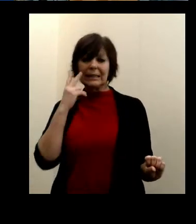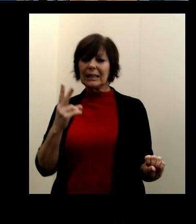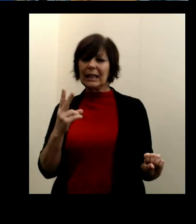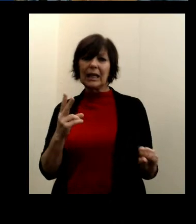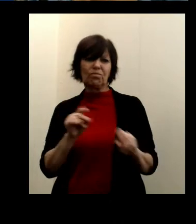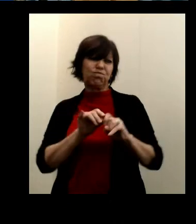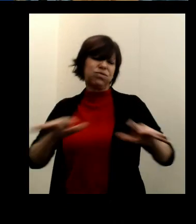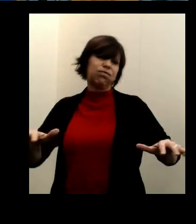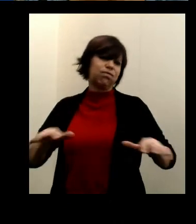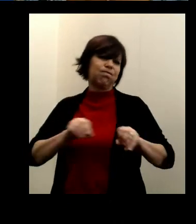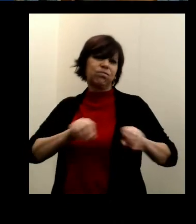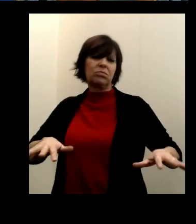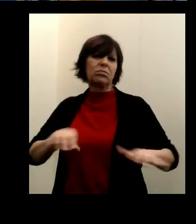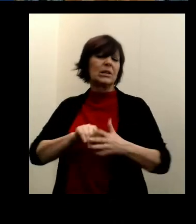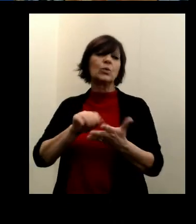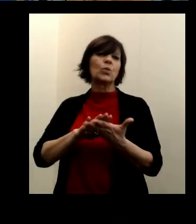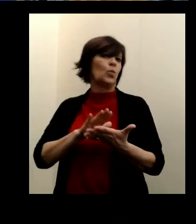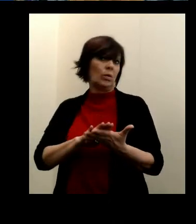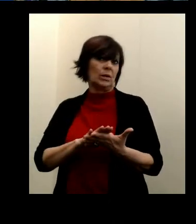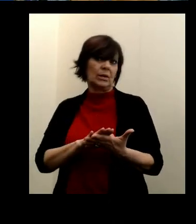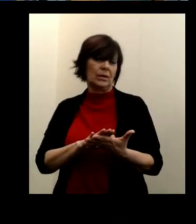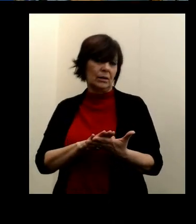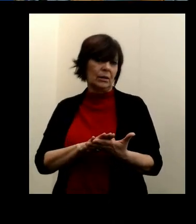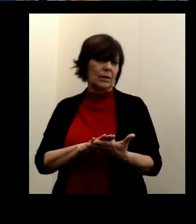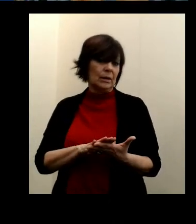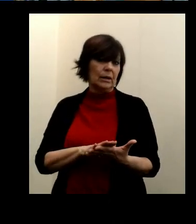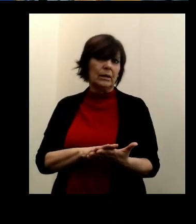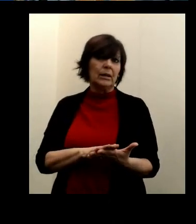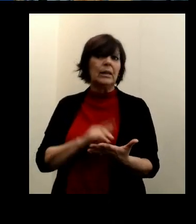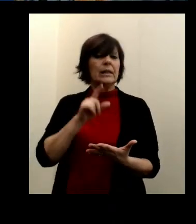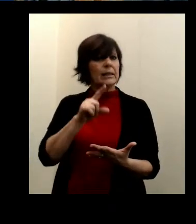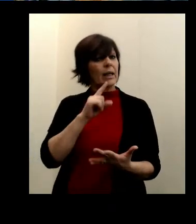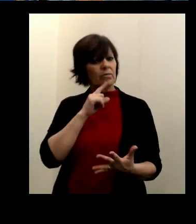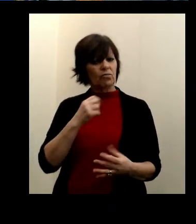outbreaks in the schools. The schools have really